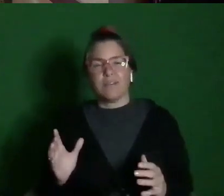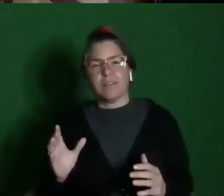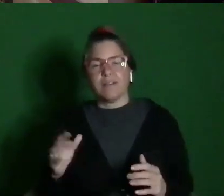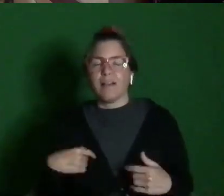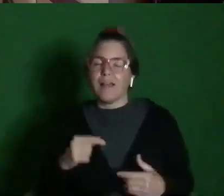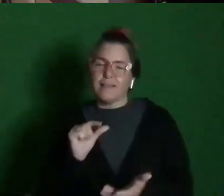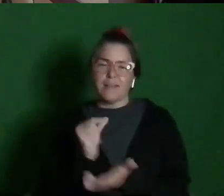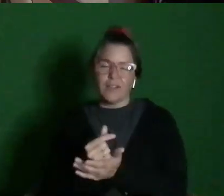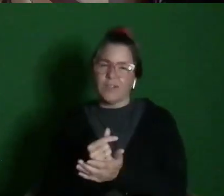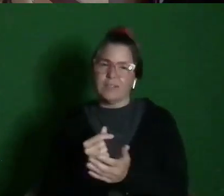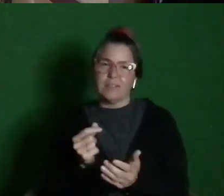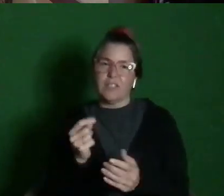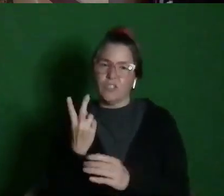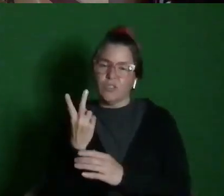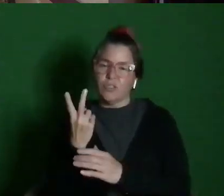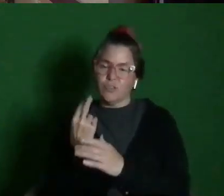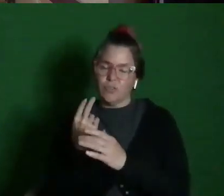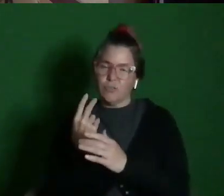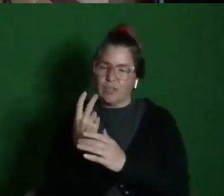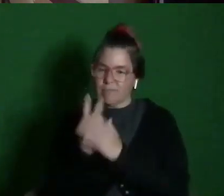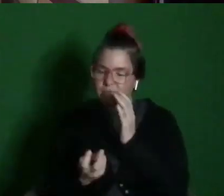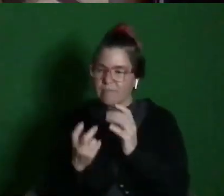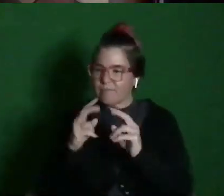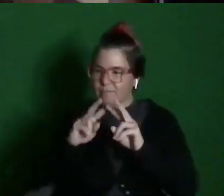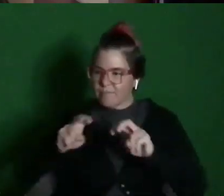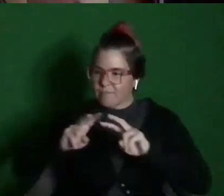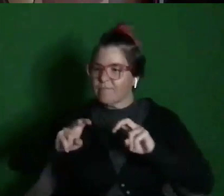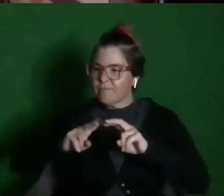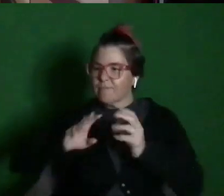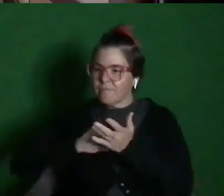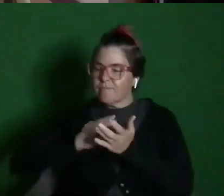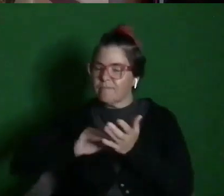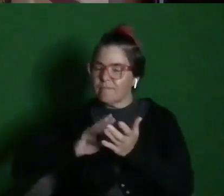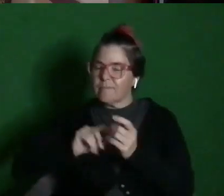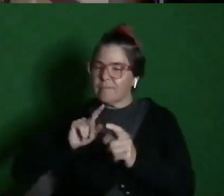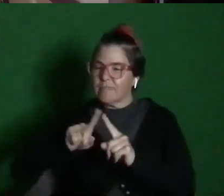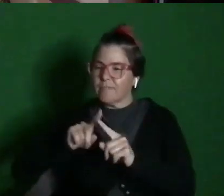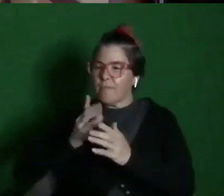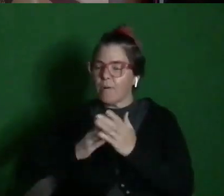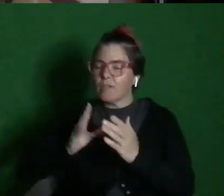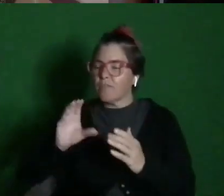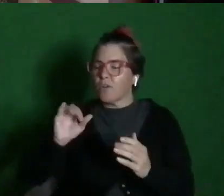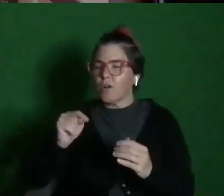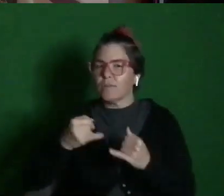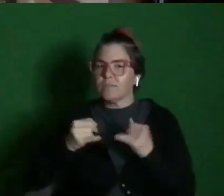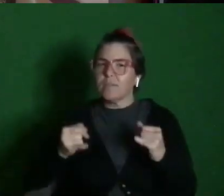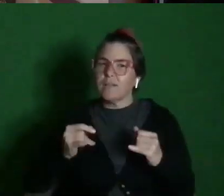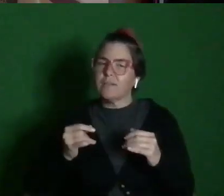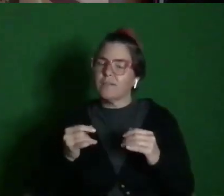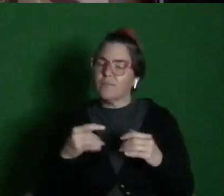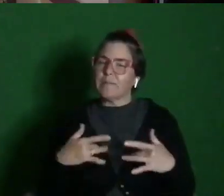guarantee you the second you start diving into all the intricate parts of your local coastline, you're going to be equally as